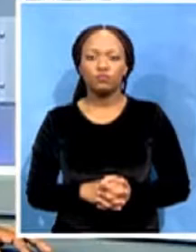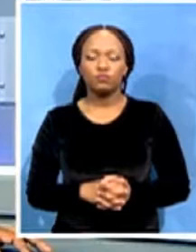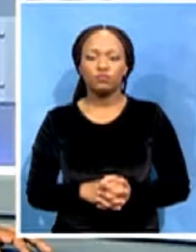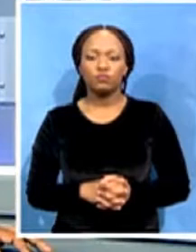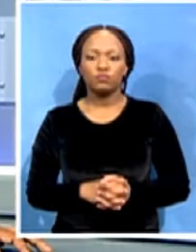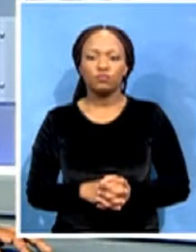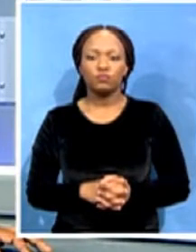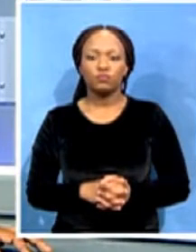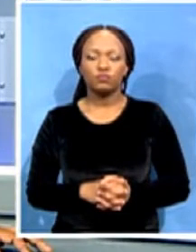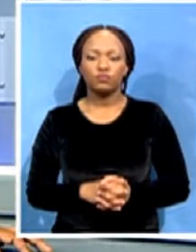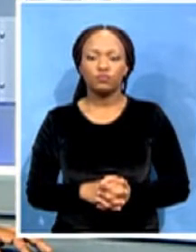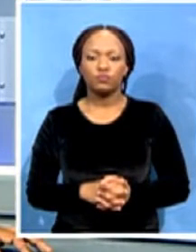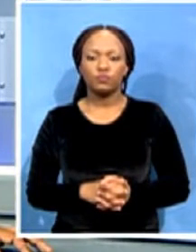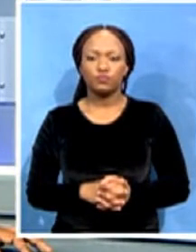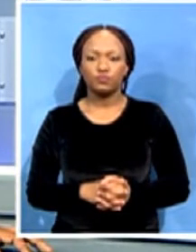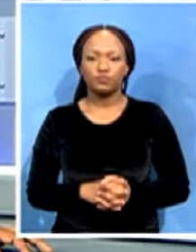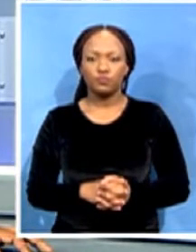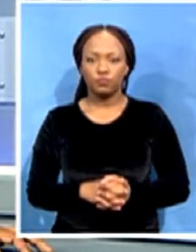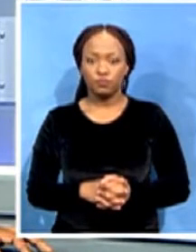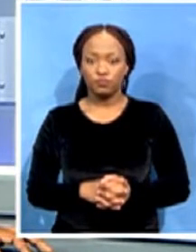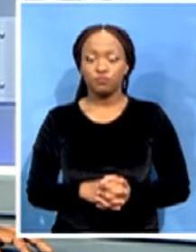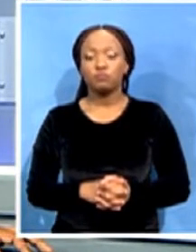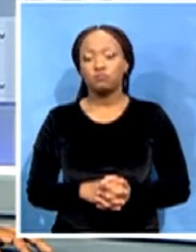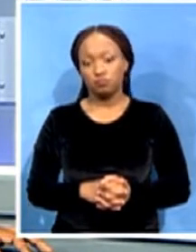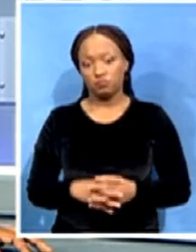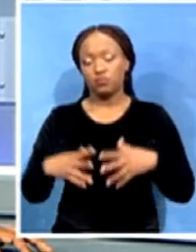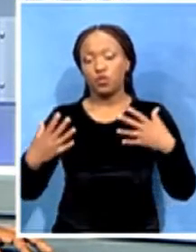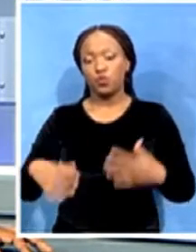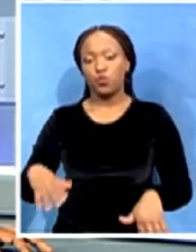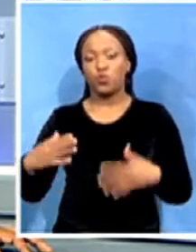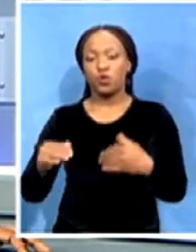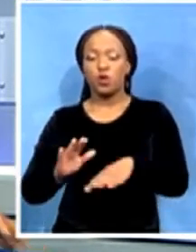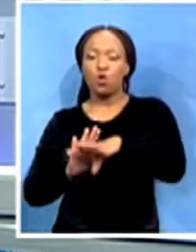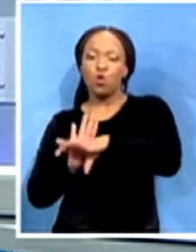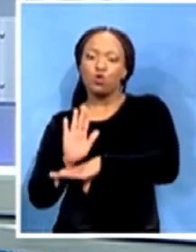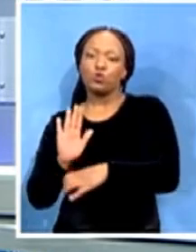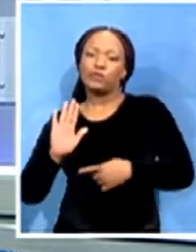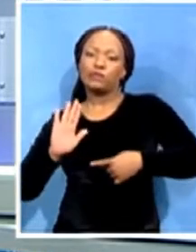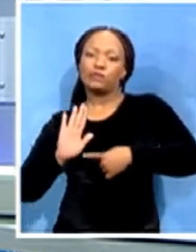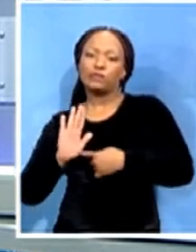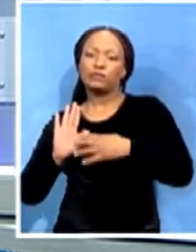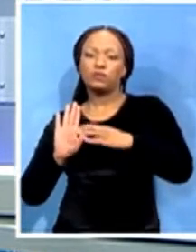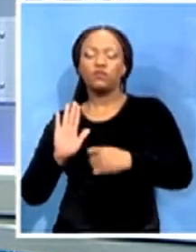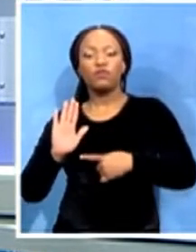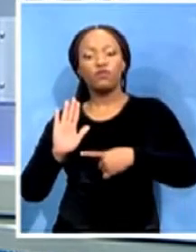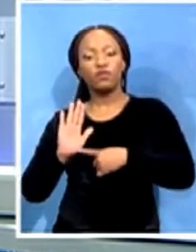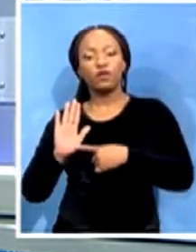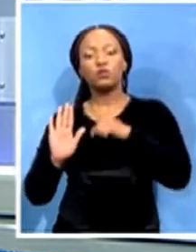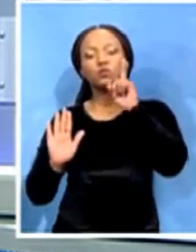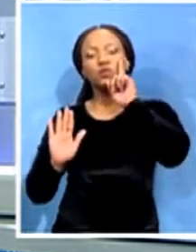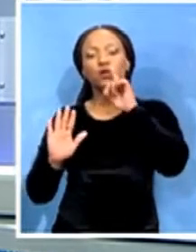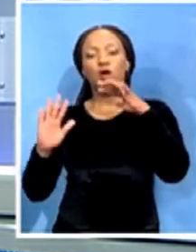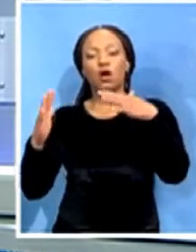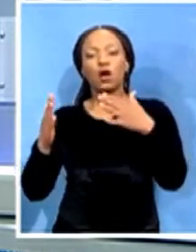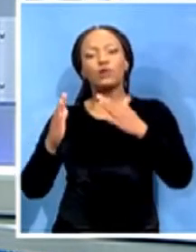The Constitution, the preamble of the Constitution. We're exploring how it harnesses our heritage,